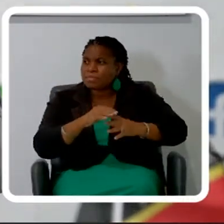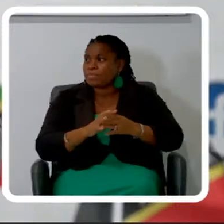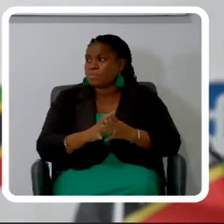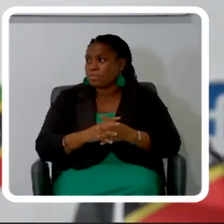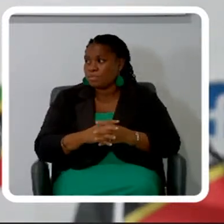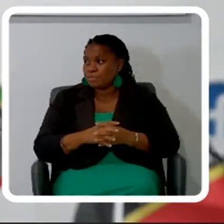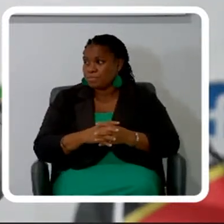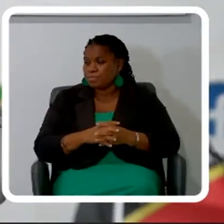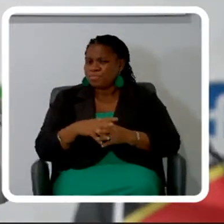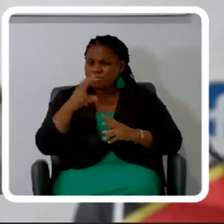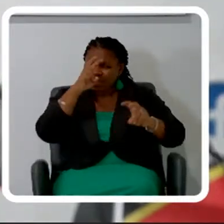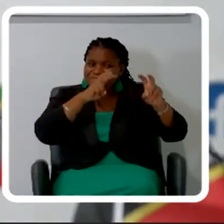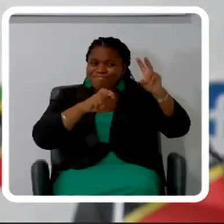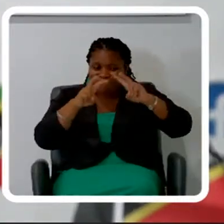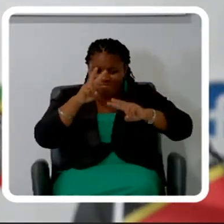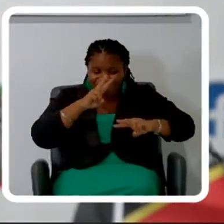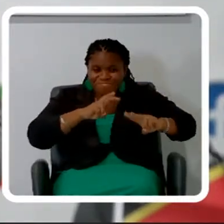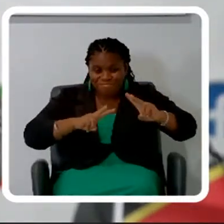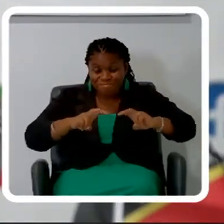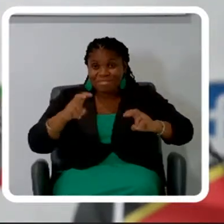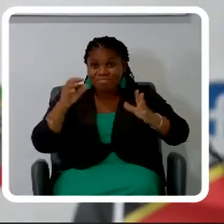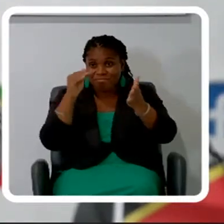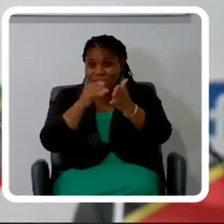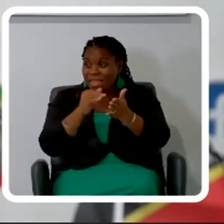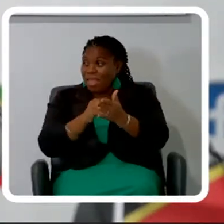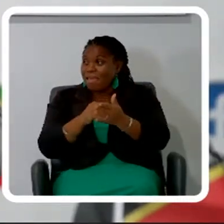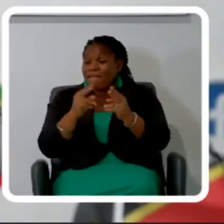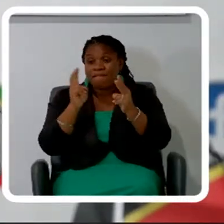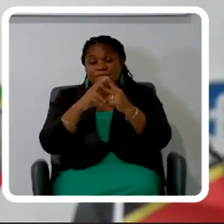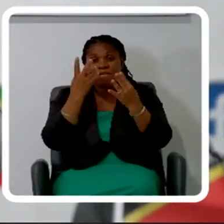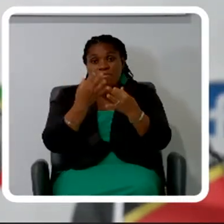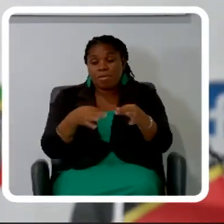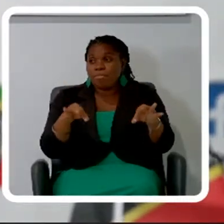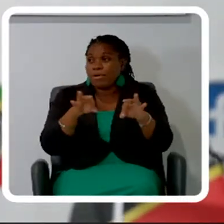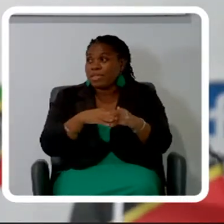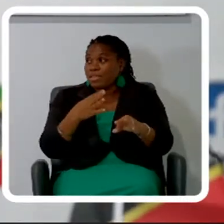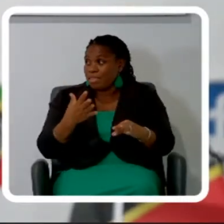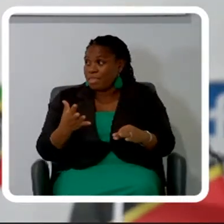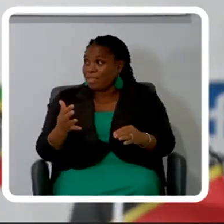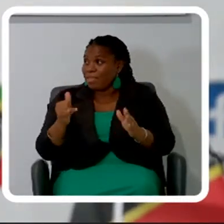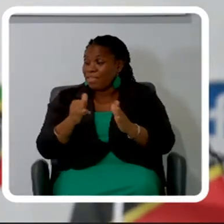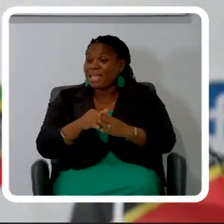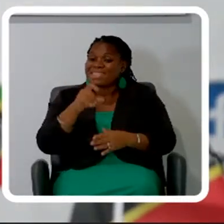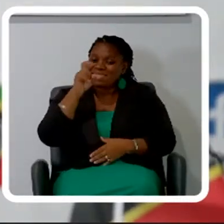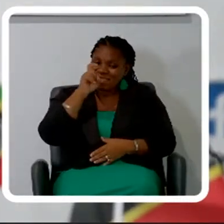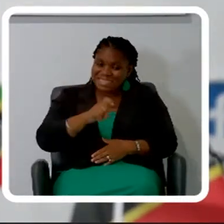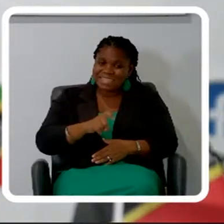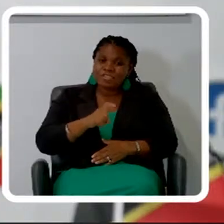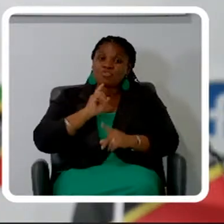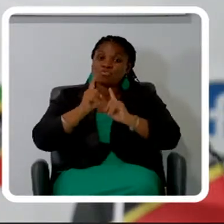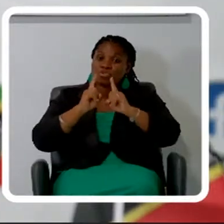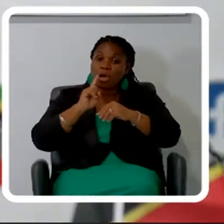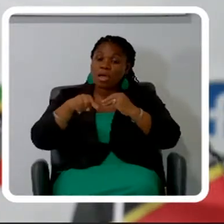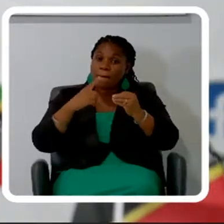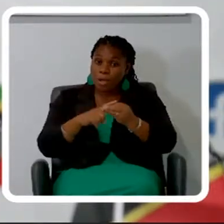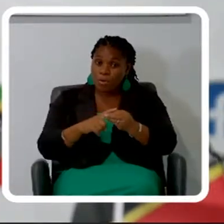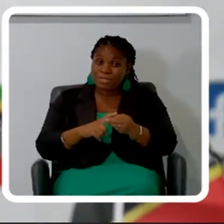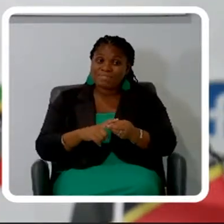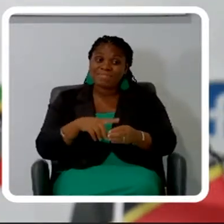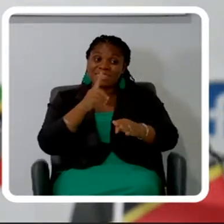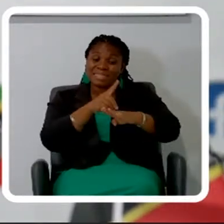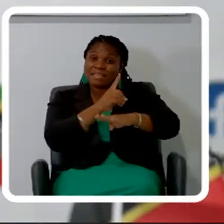So, but again, these are critical issues that need to be discussed, but the development bank, the